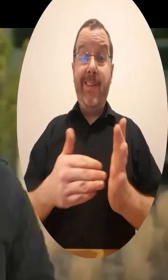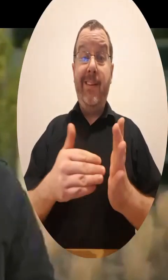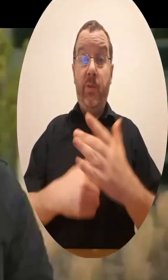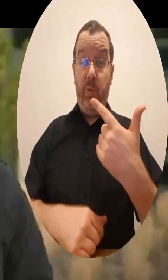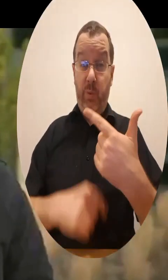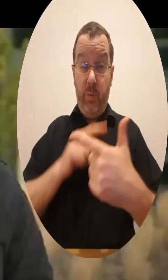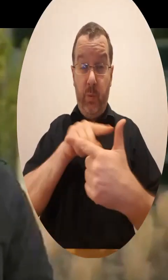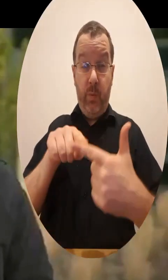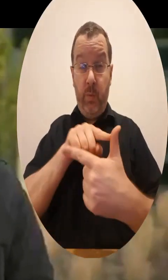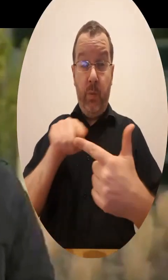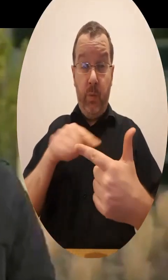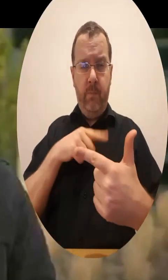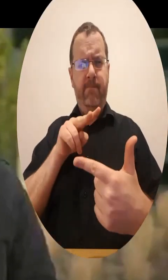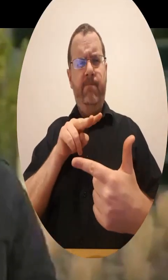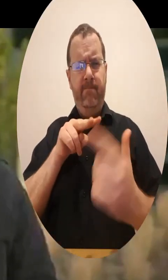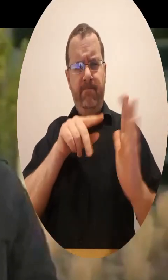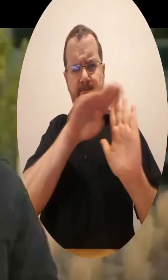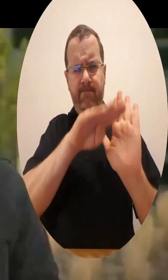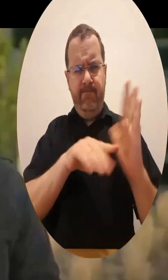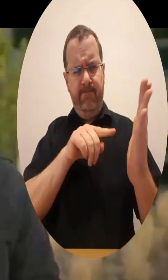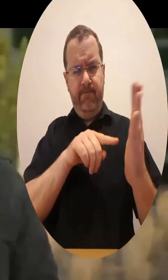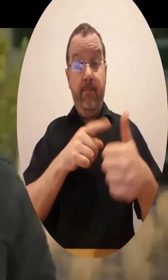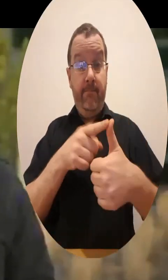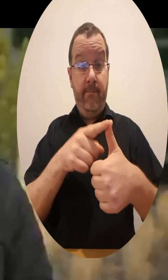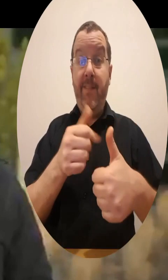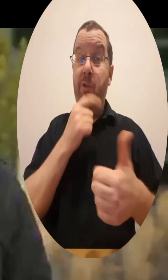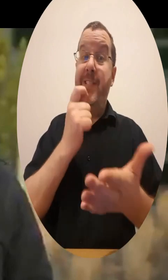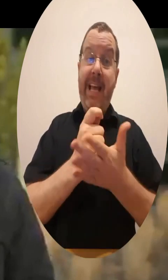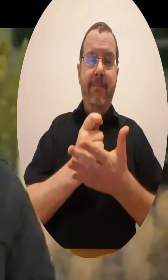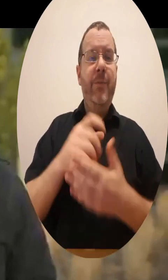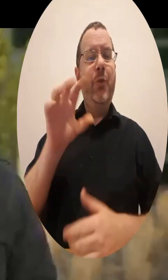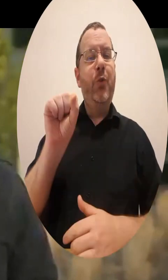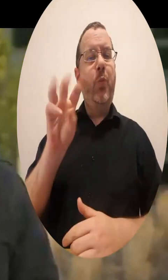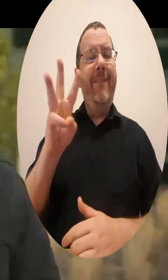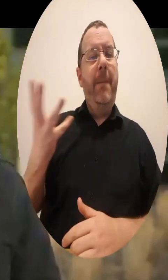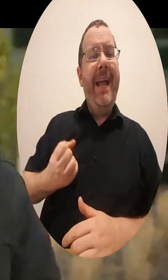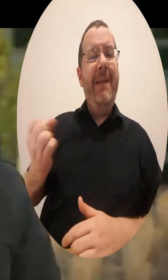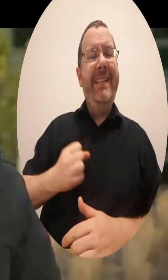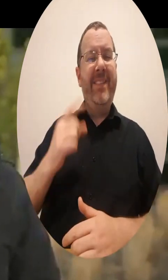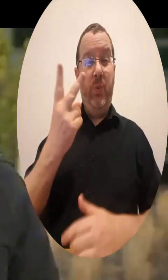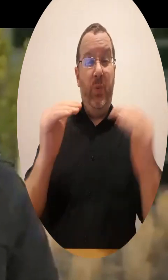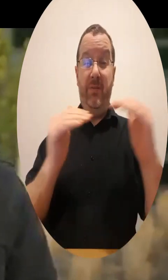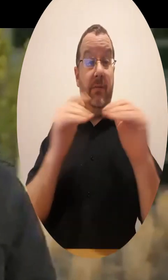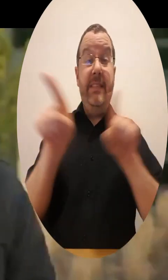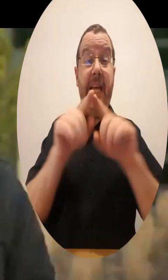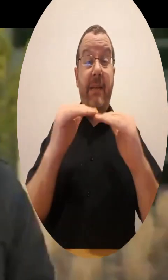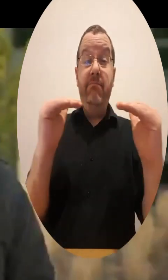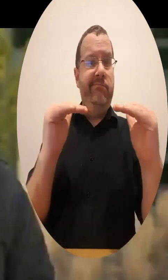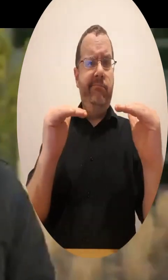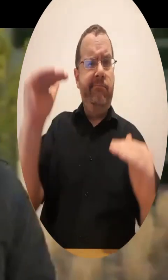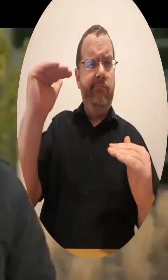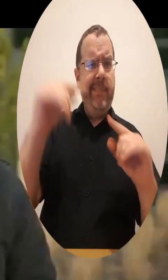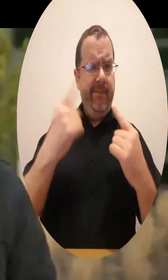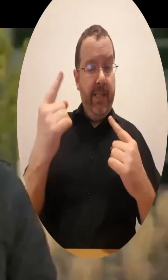Well, there are two things that strike me, Ray. One, for the first time we have differentiated social welfare payments.